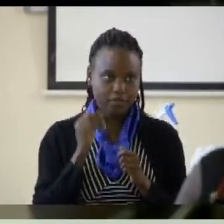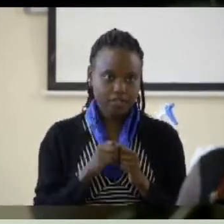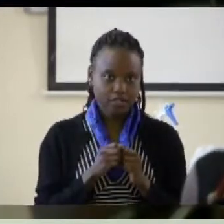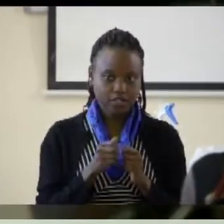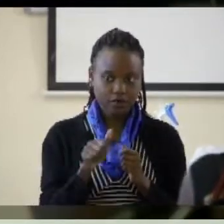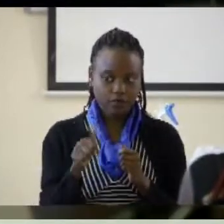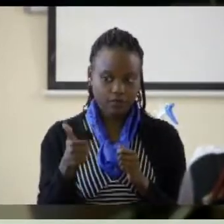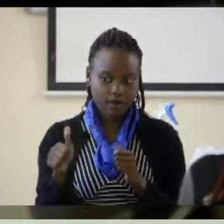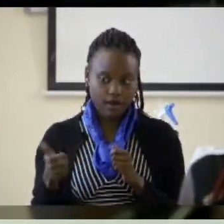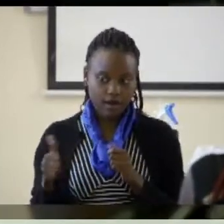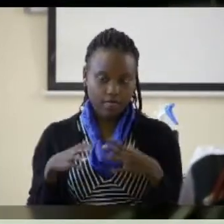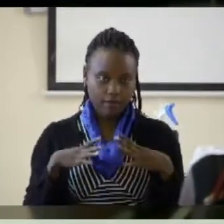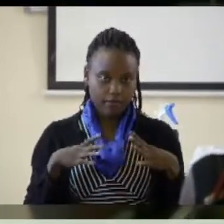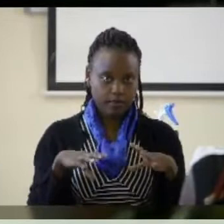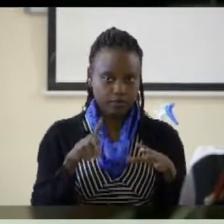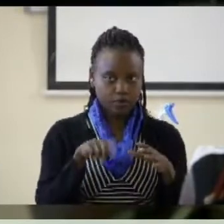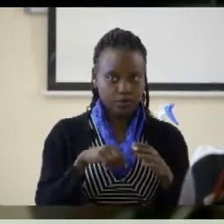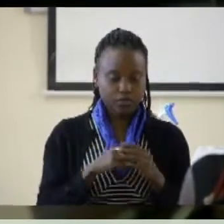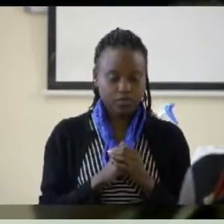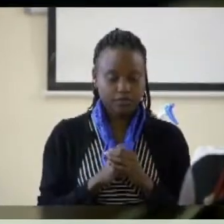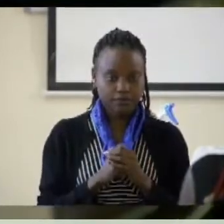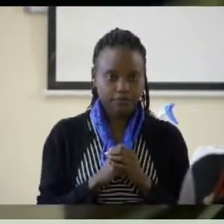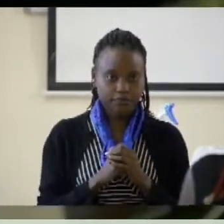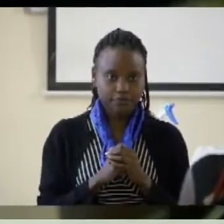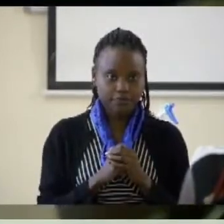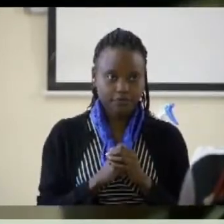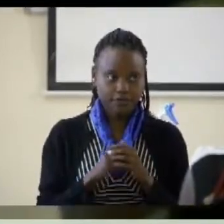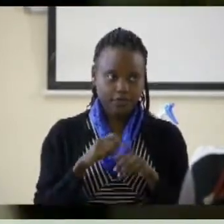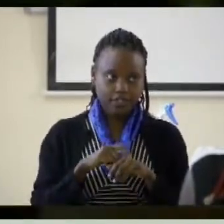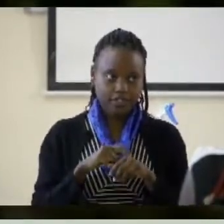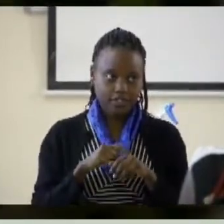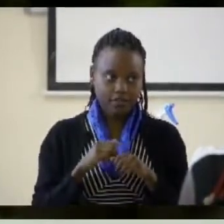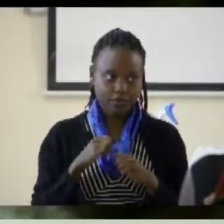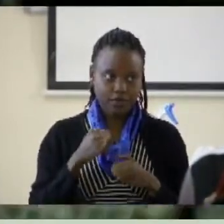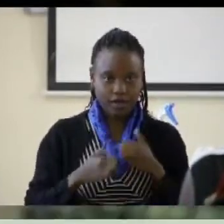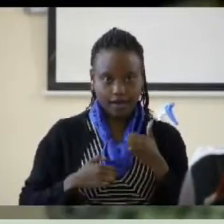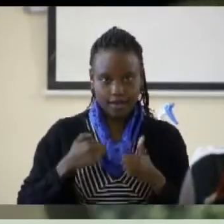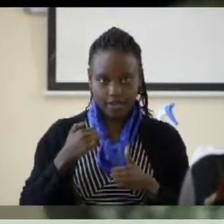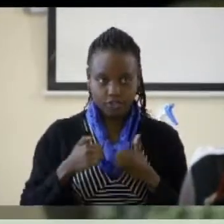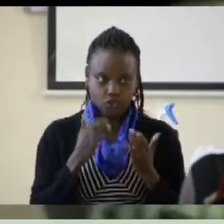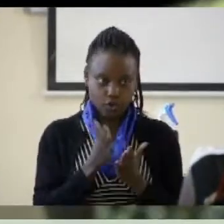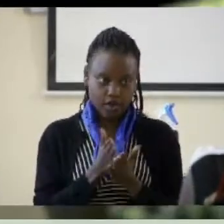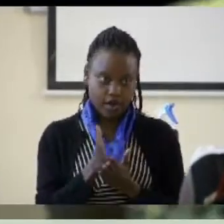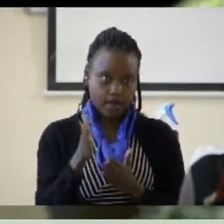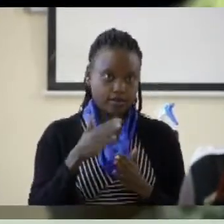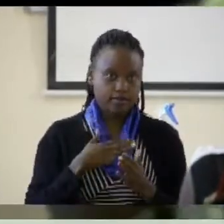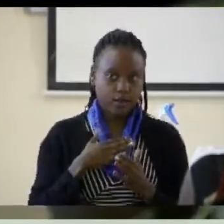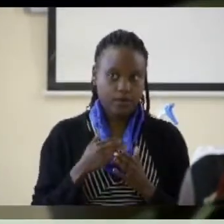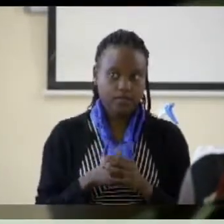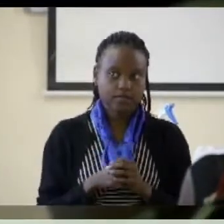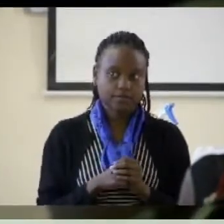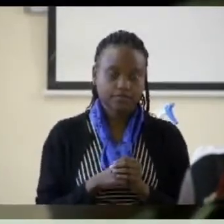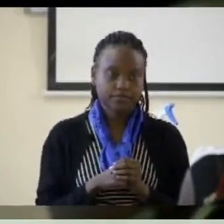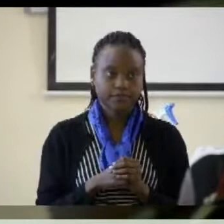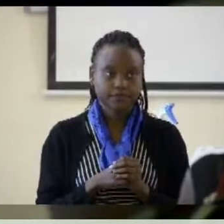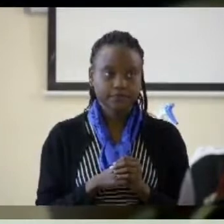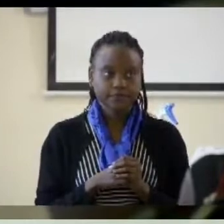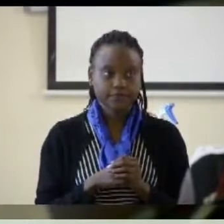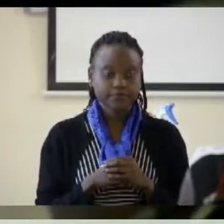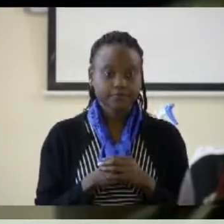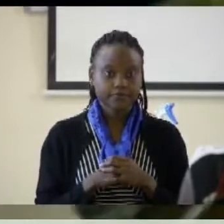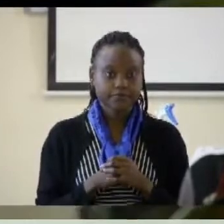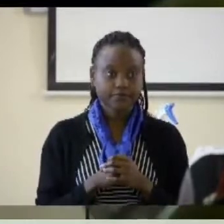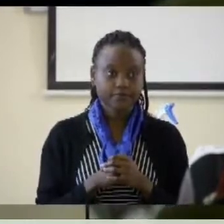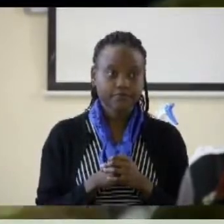those others, even when we are enjoying our rights. So I'd like us to have